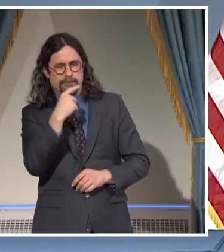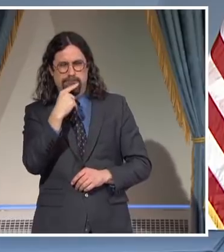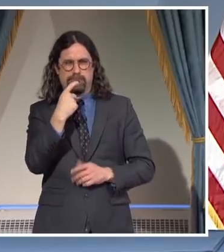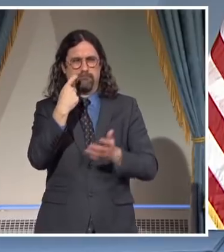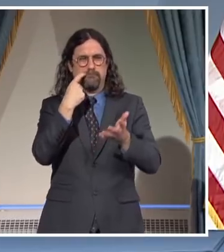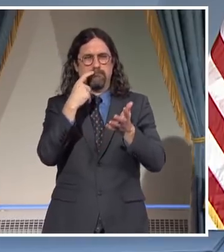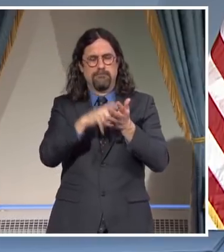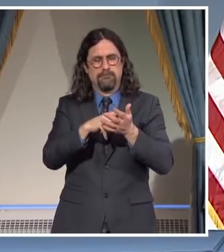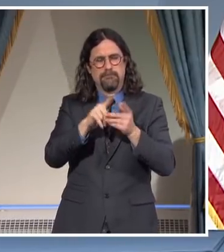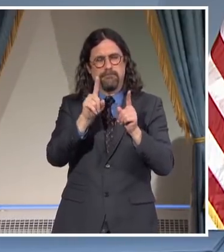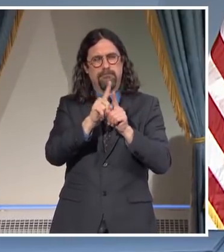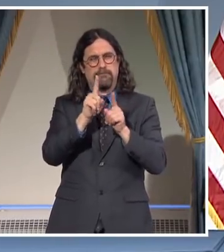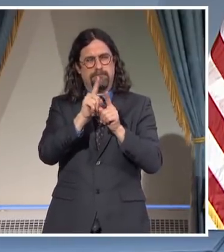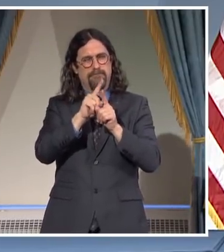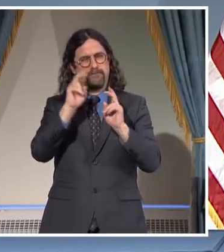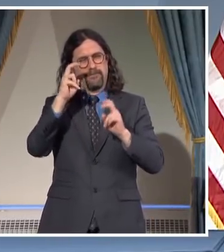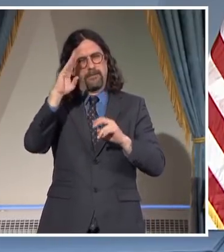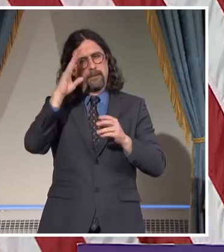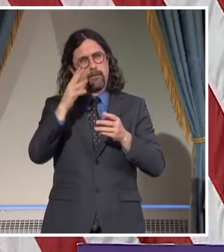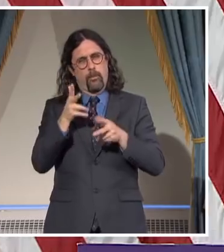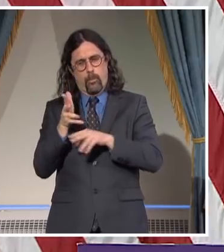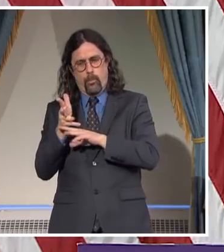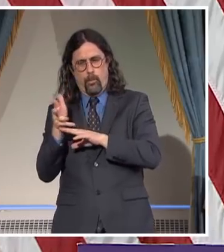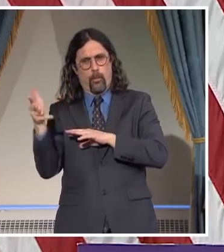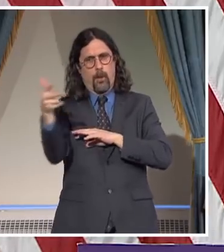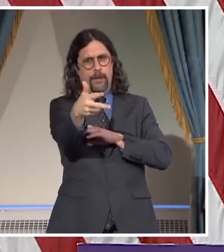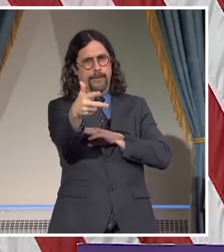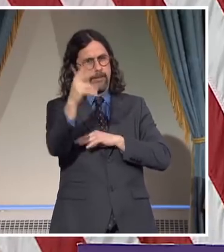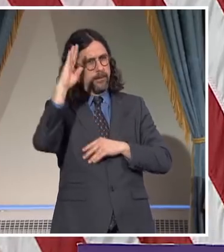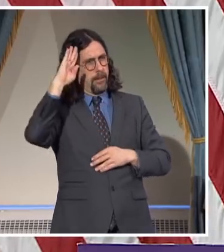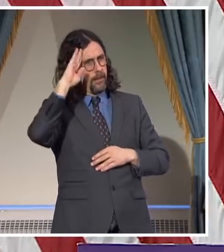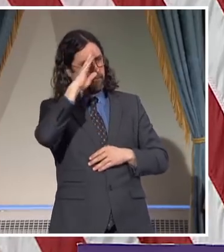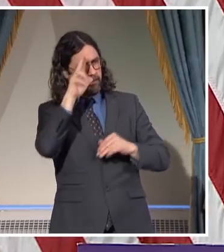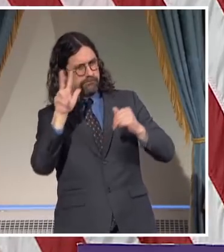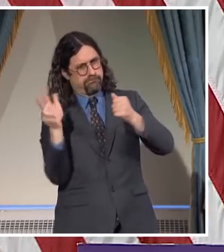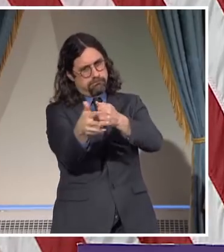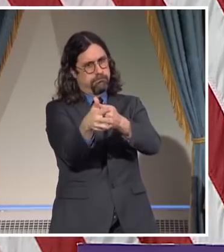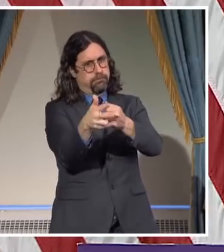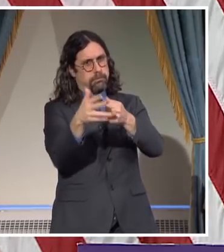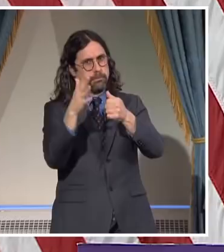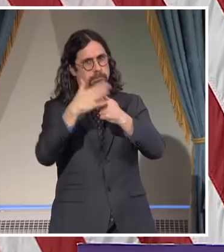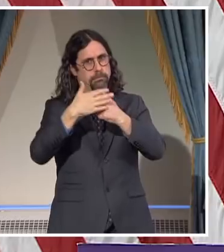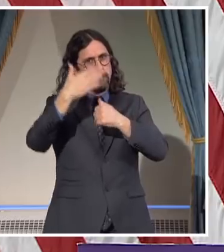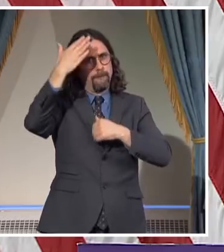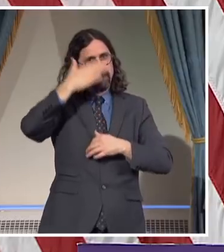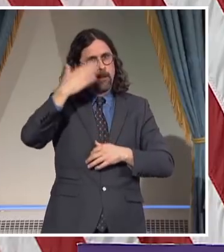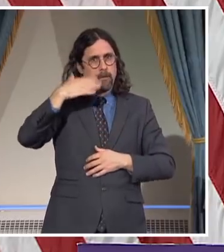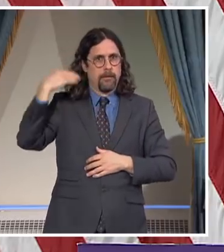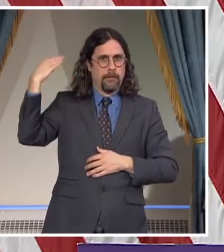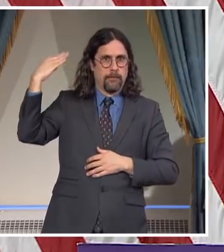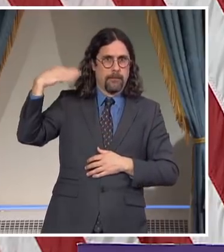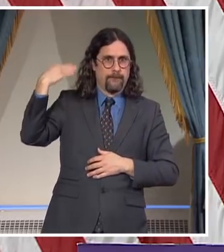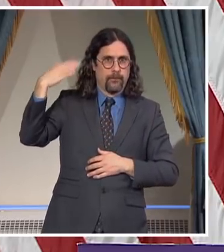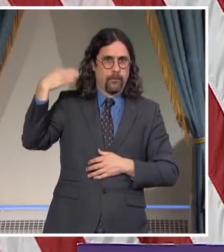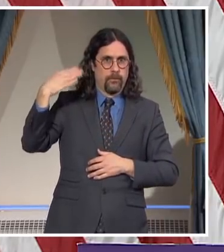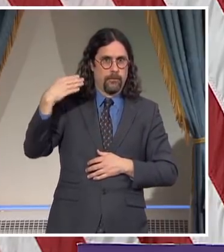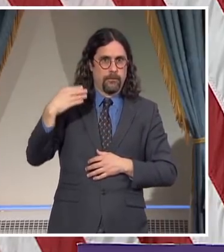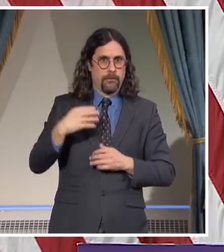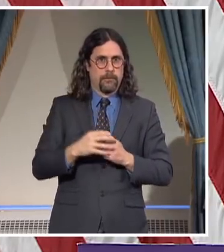Where do we stand? I'm not going to get into a lot of detail. We'll make sure our team gives you a lot of